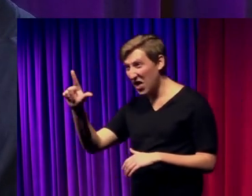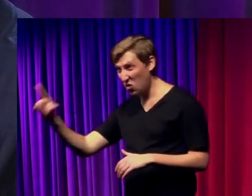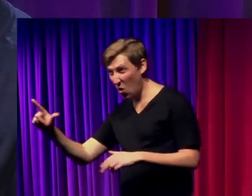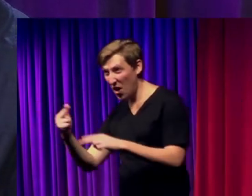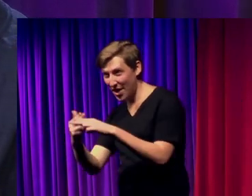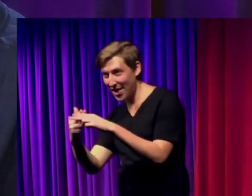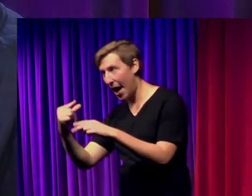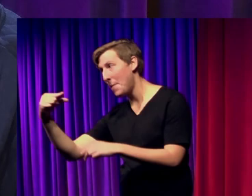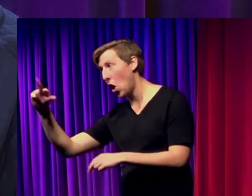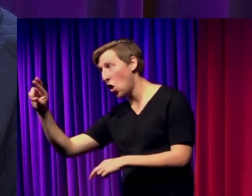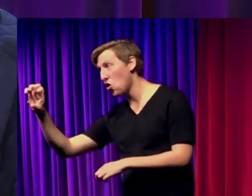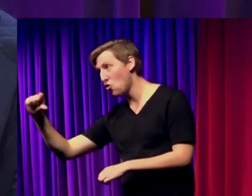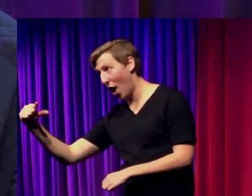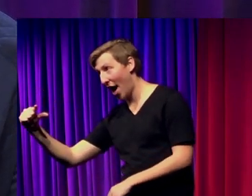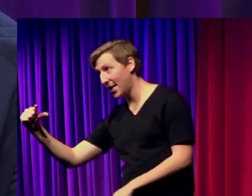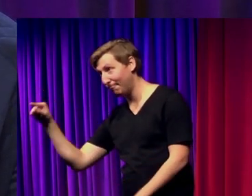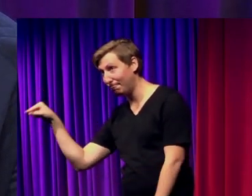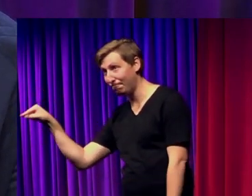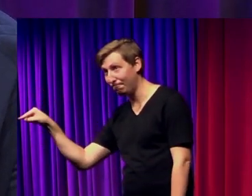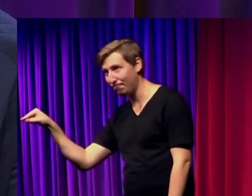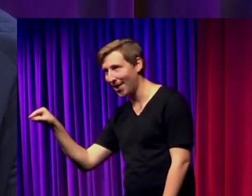definitely not God.